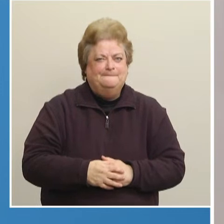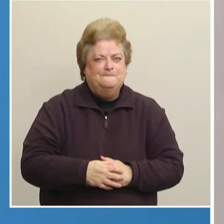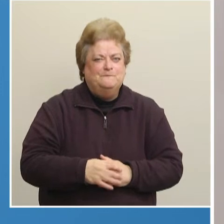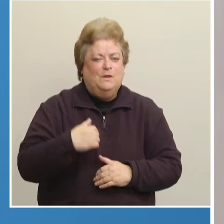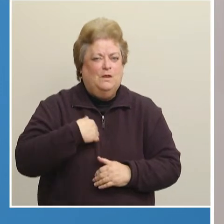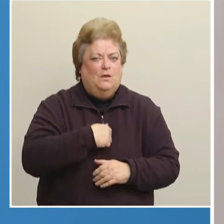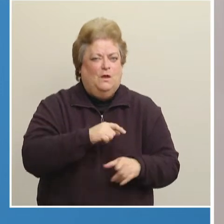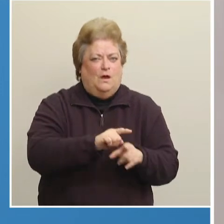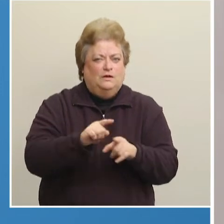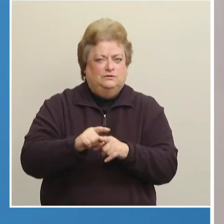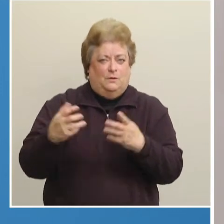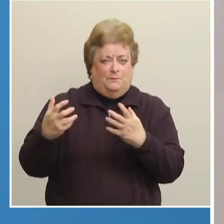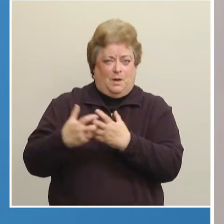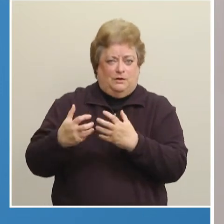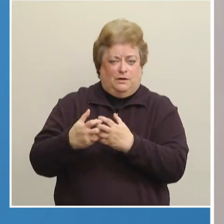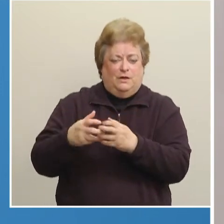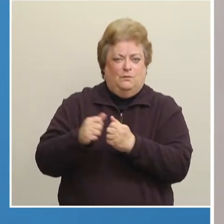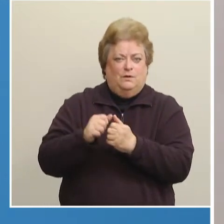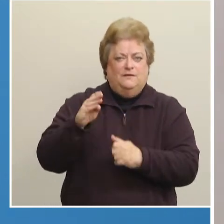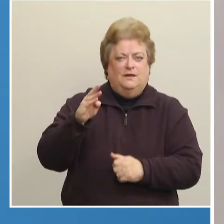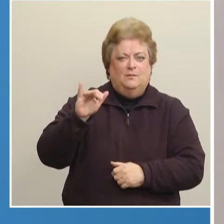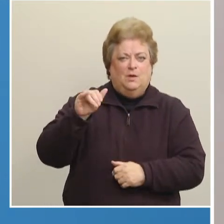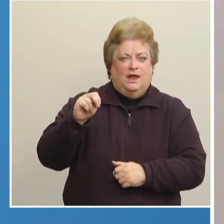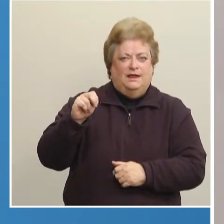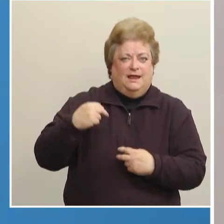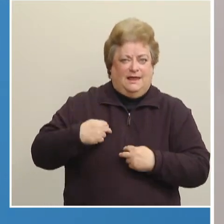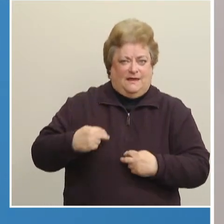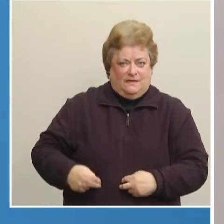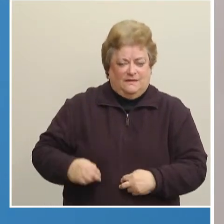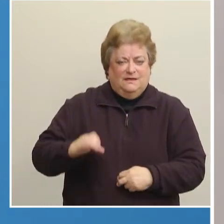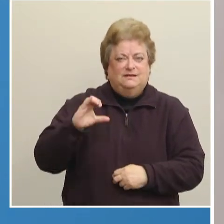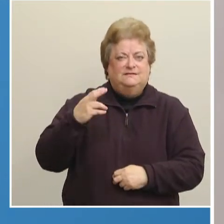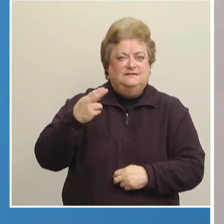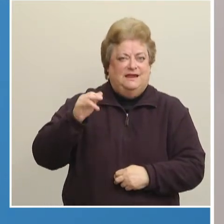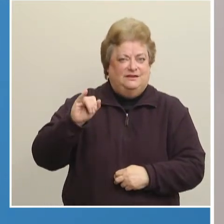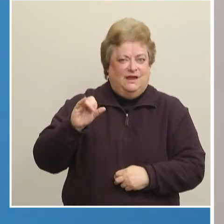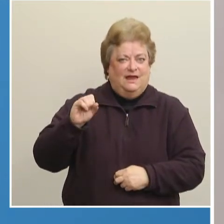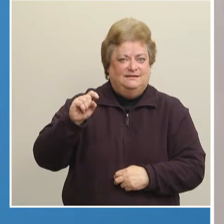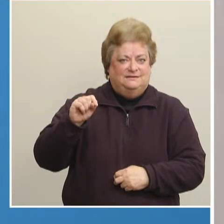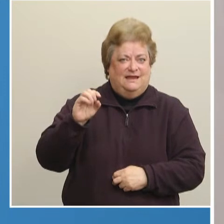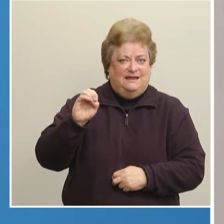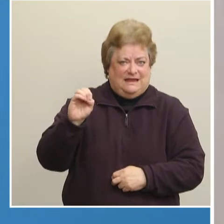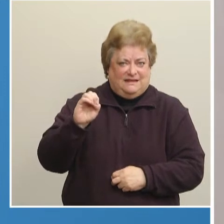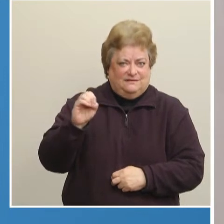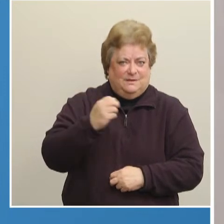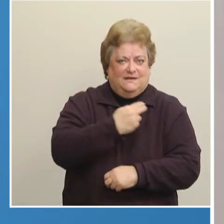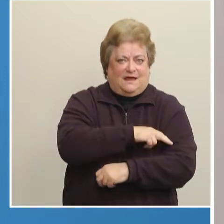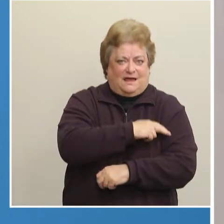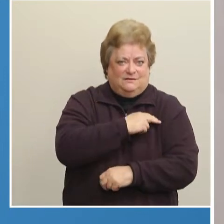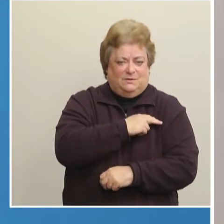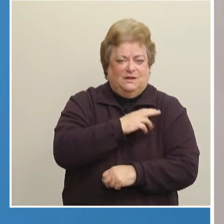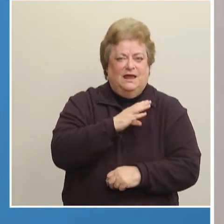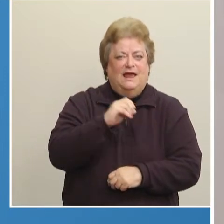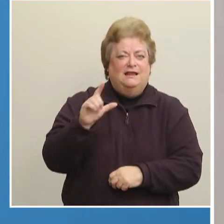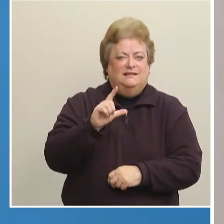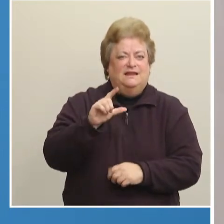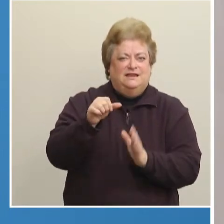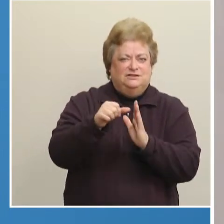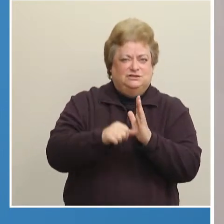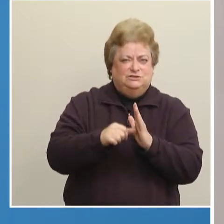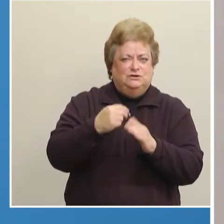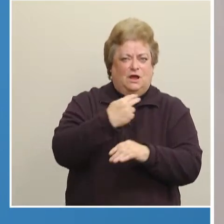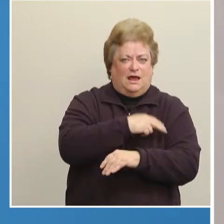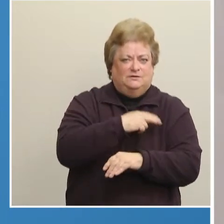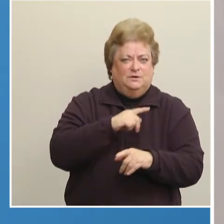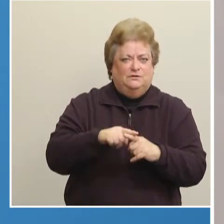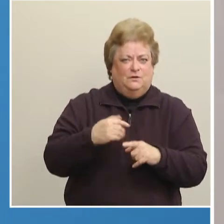weeks. We are also partnering with Bryan Health and CHI St. Elizabeth and Lincoln Surgical Hospital